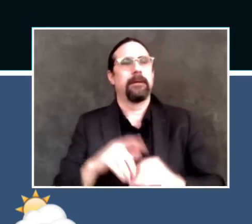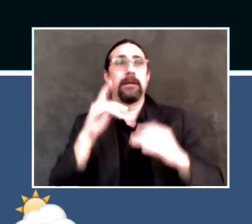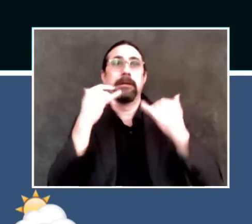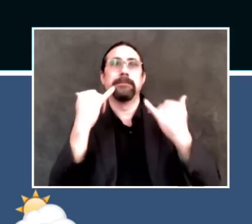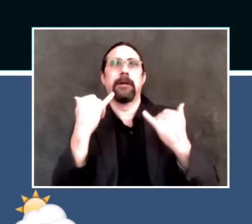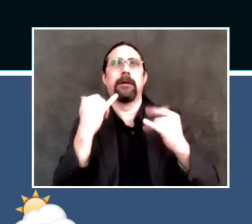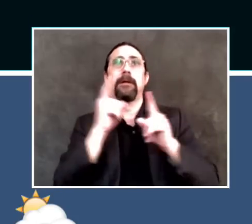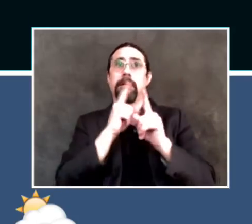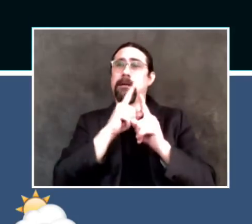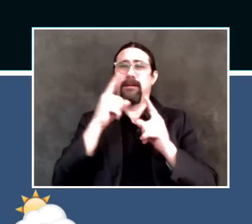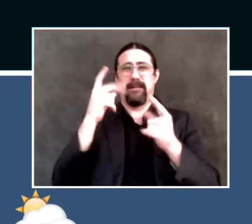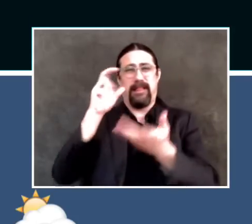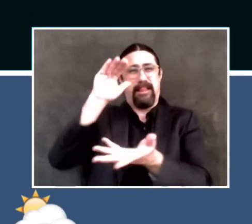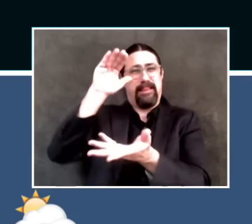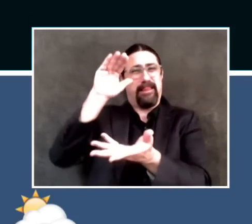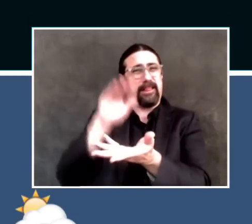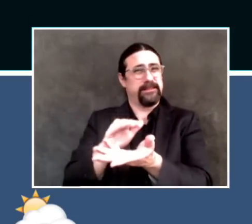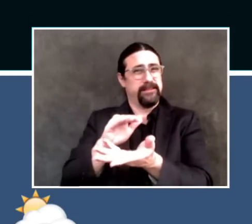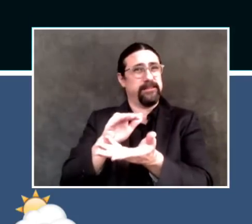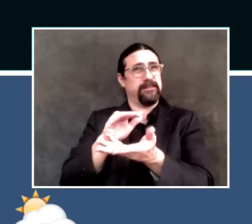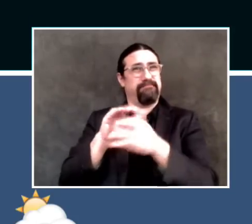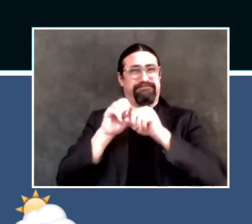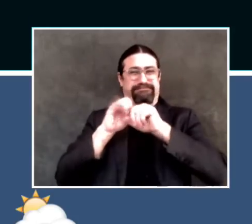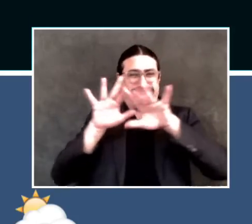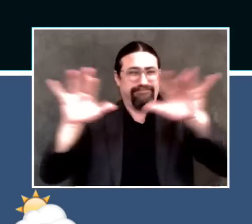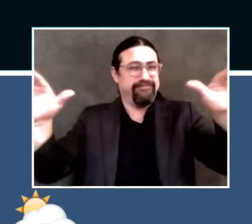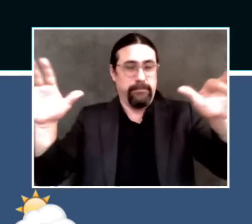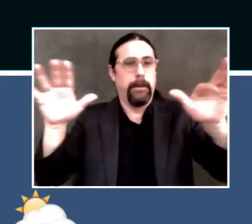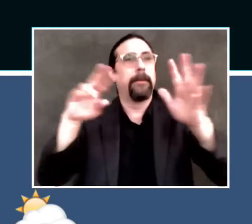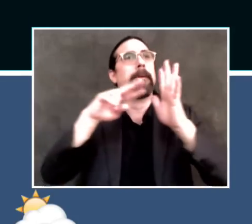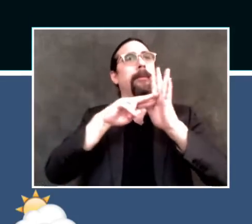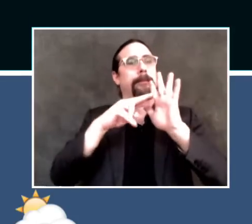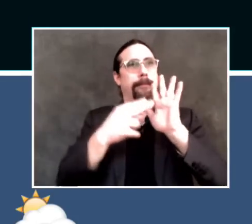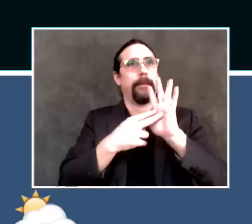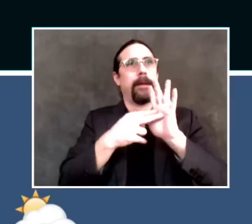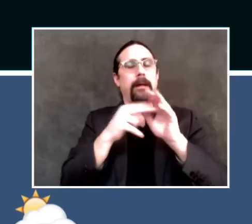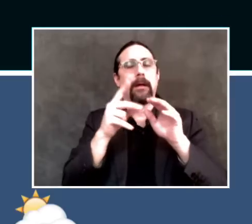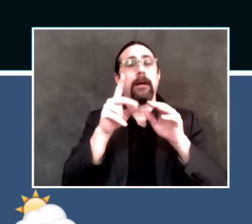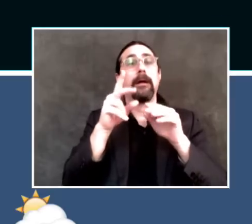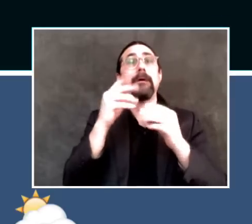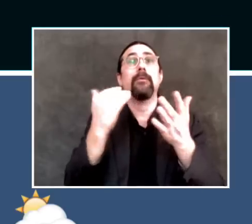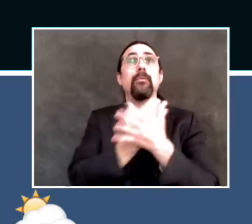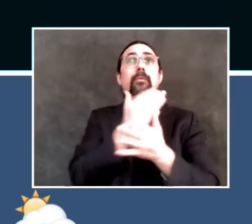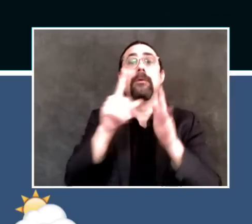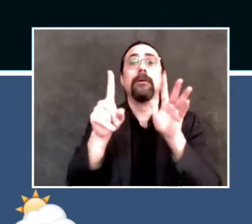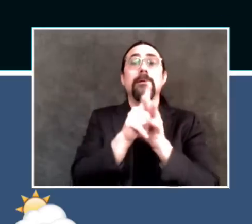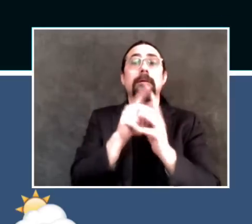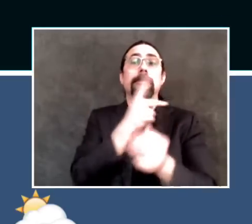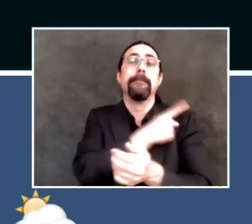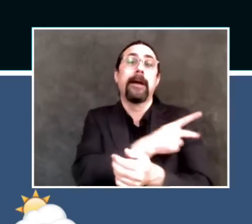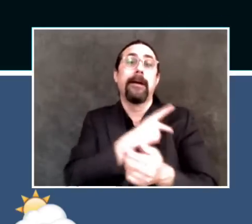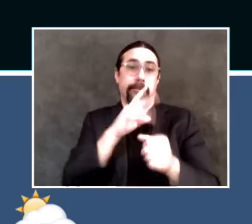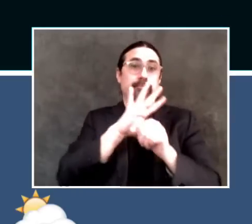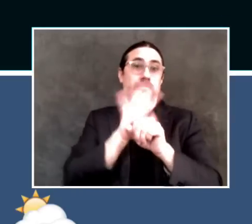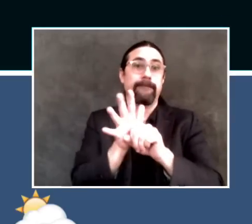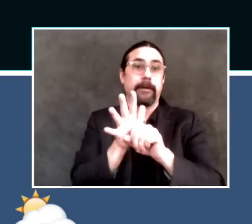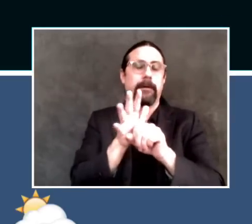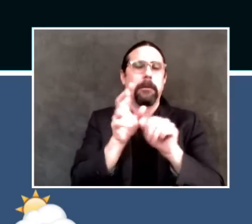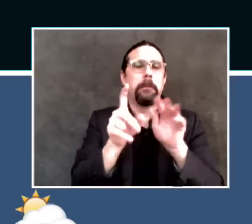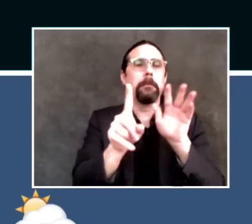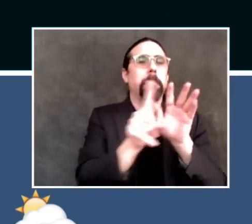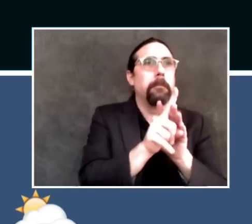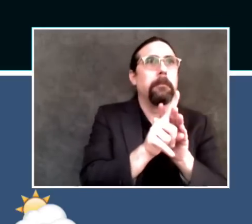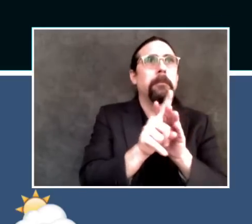and we traced it, and we found out these people are okay, they tested negative. We knew exactly how to trace the map of people that they